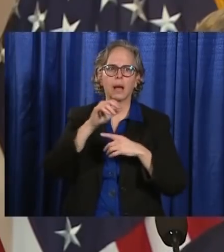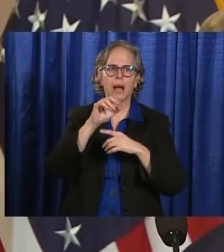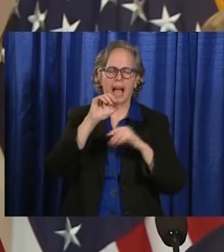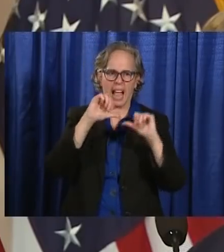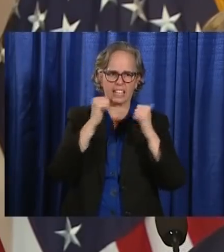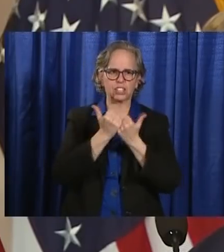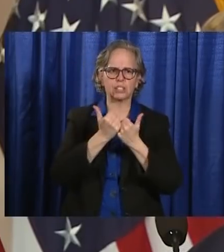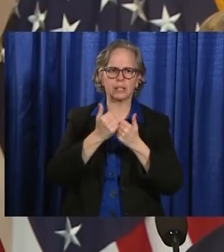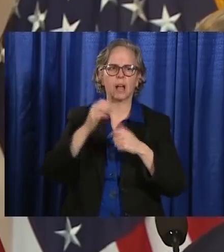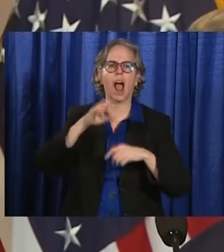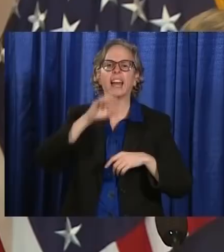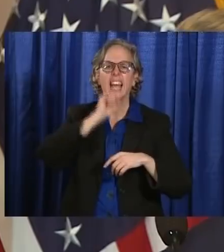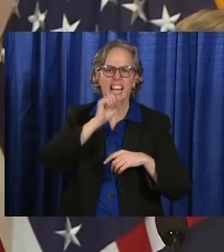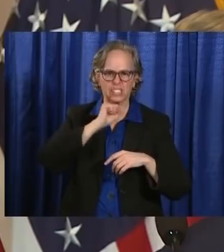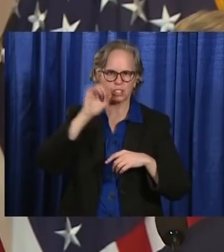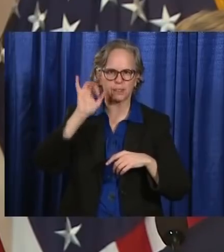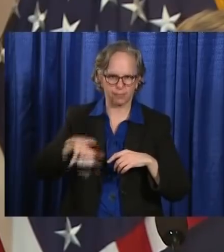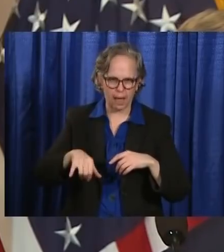is